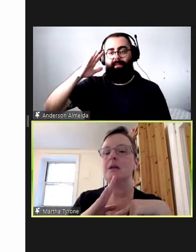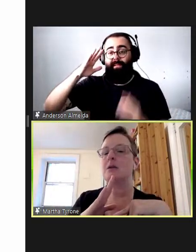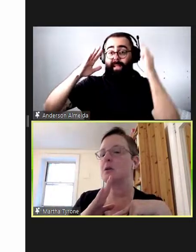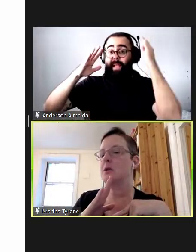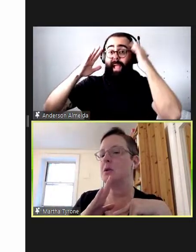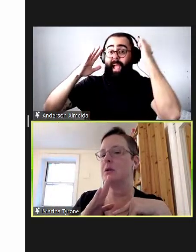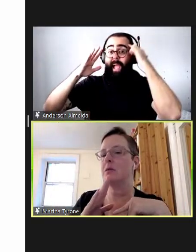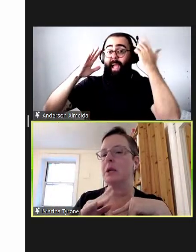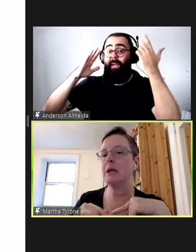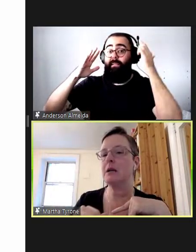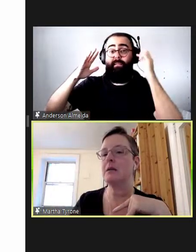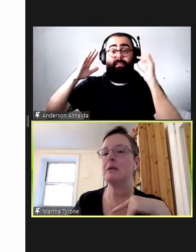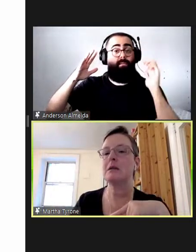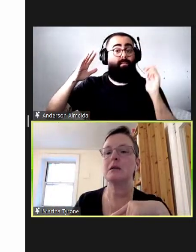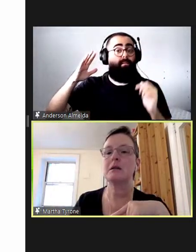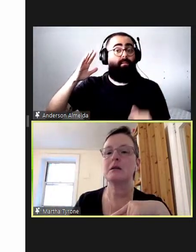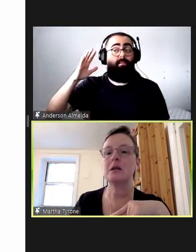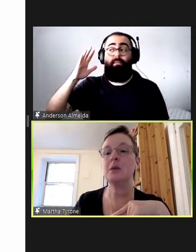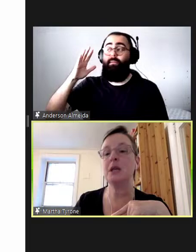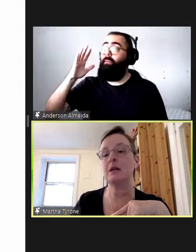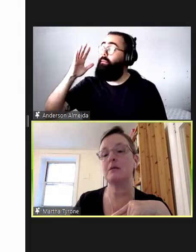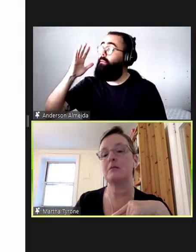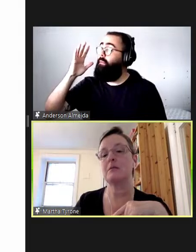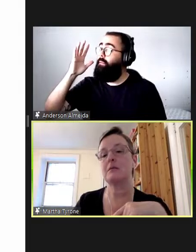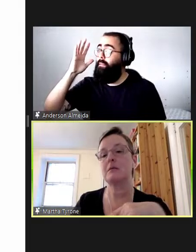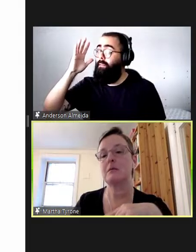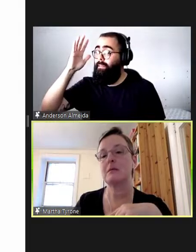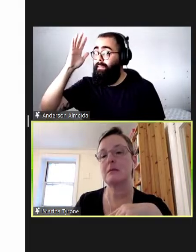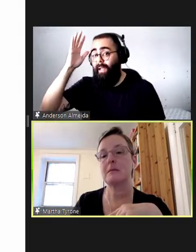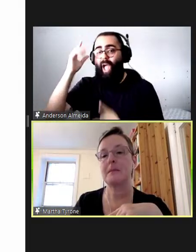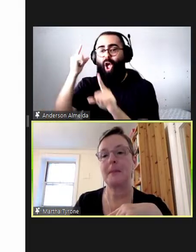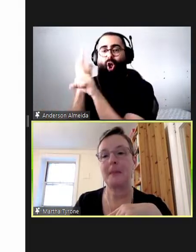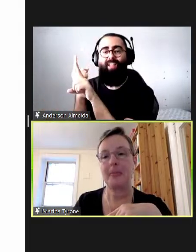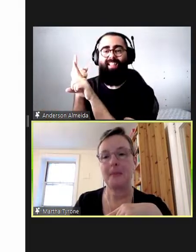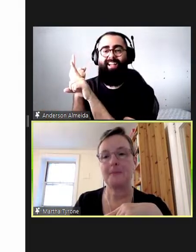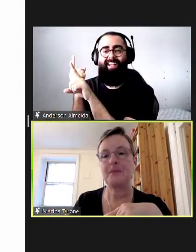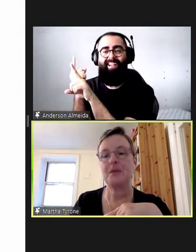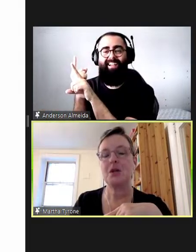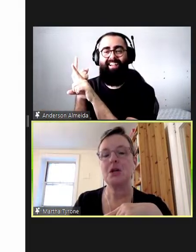the head turns to the right to meet it.